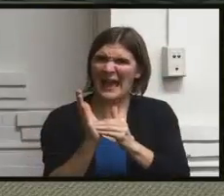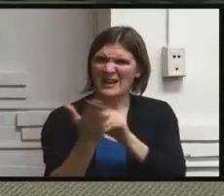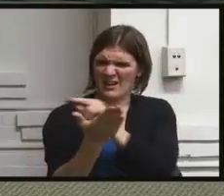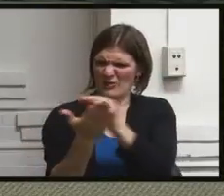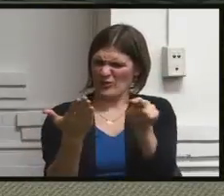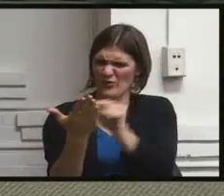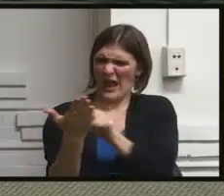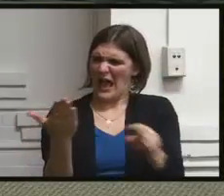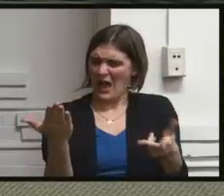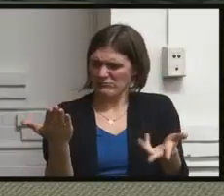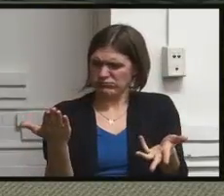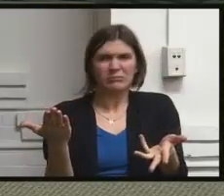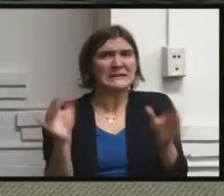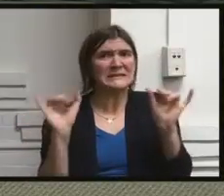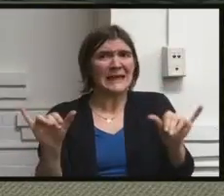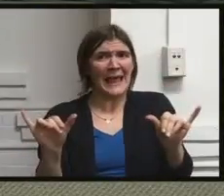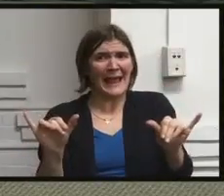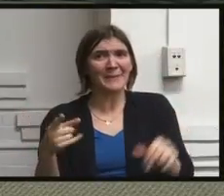word.